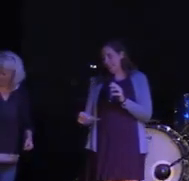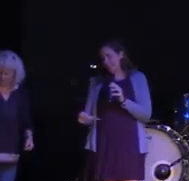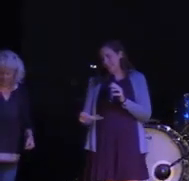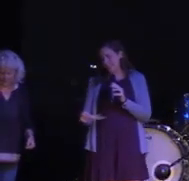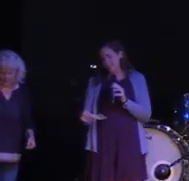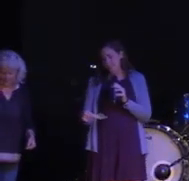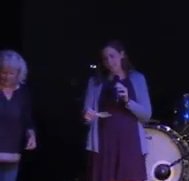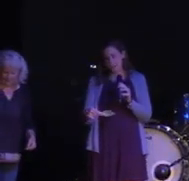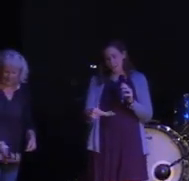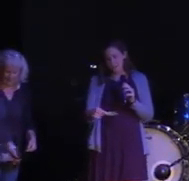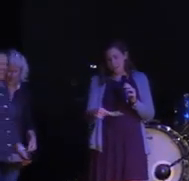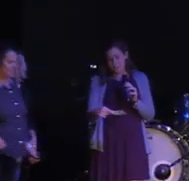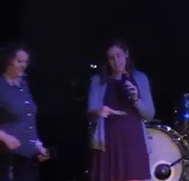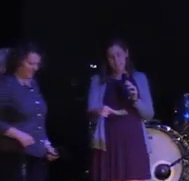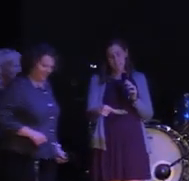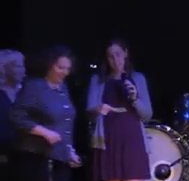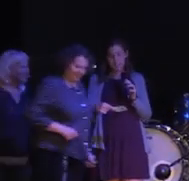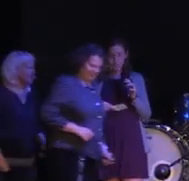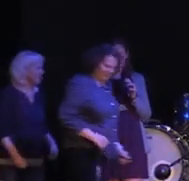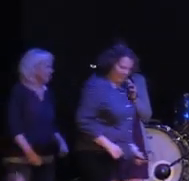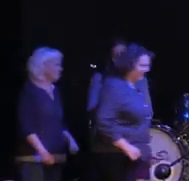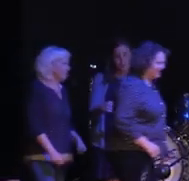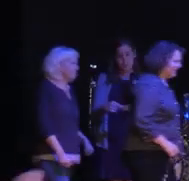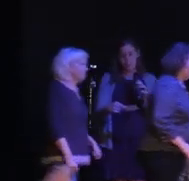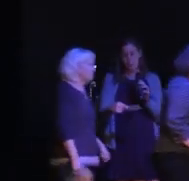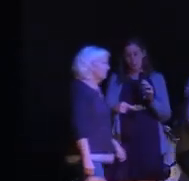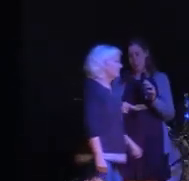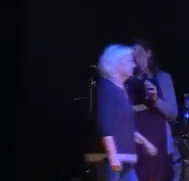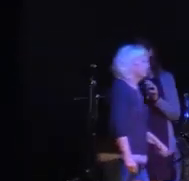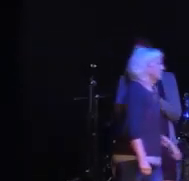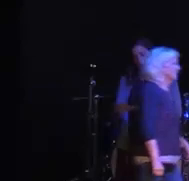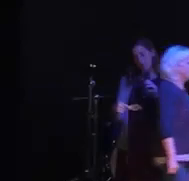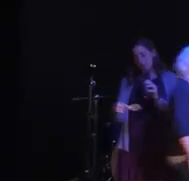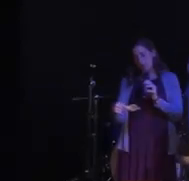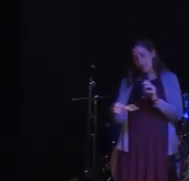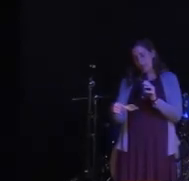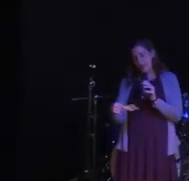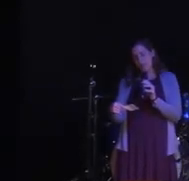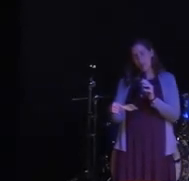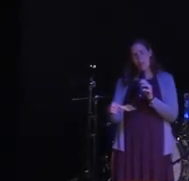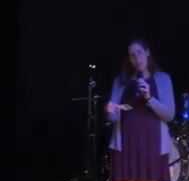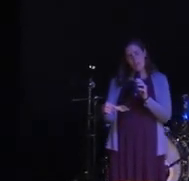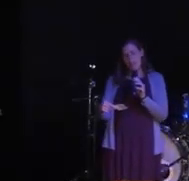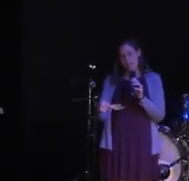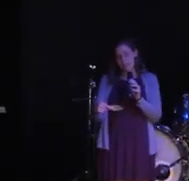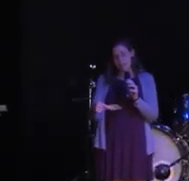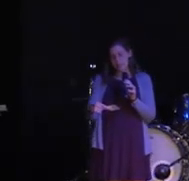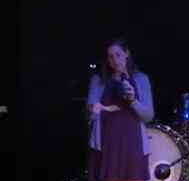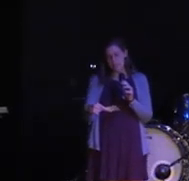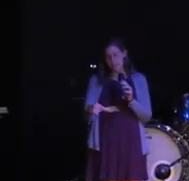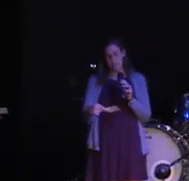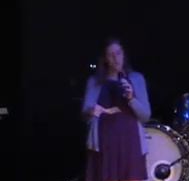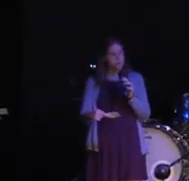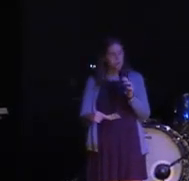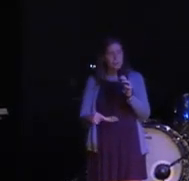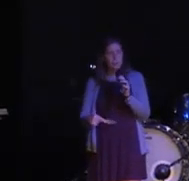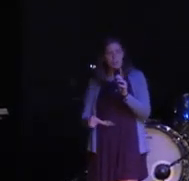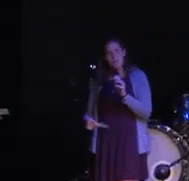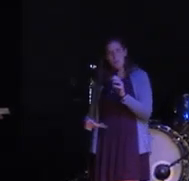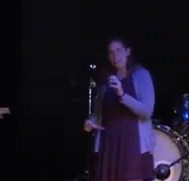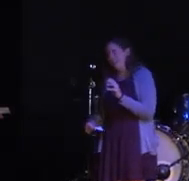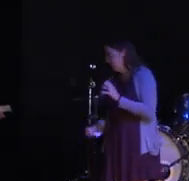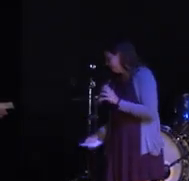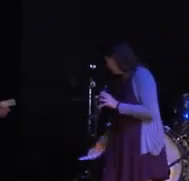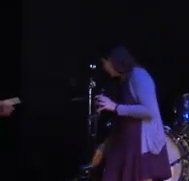This is Casey the Sixth, the 17th puppy raised by Rudy and Sherry Van Pelt, and fifth by Nancy Misseldean of